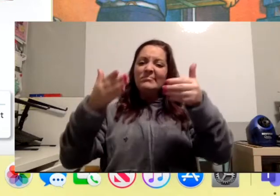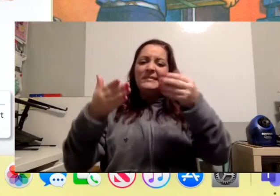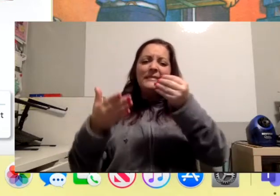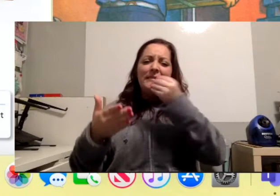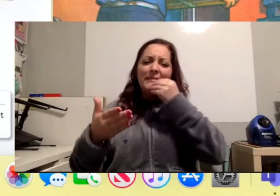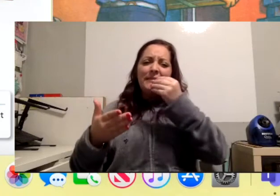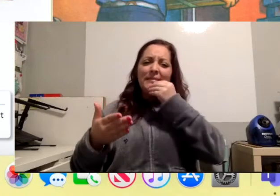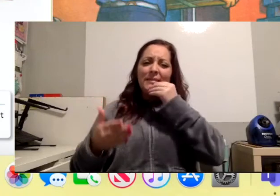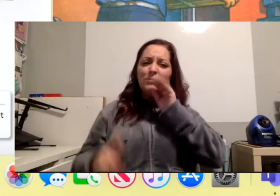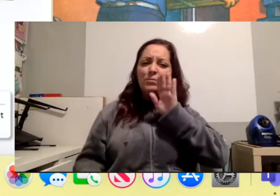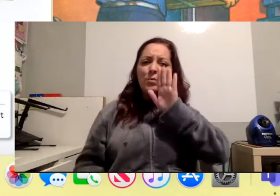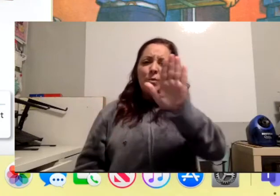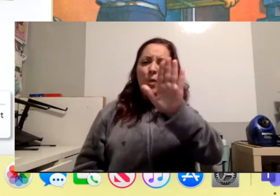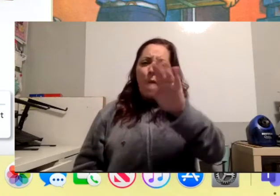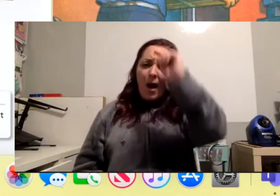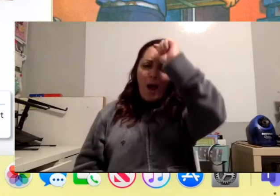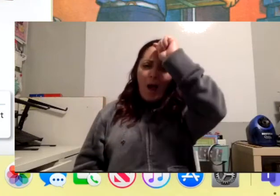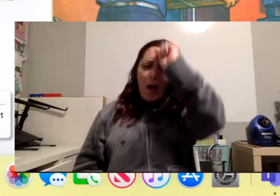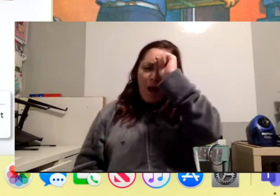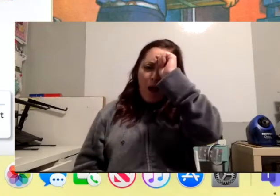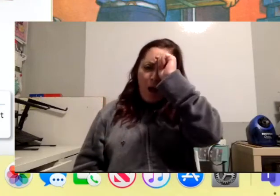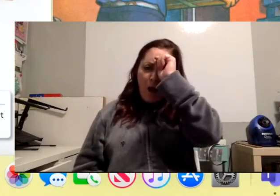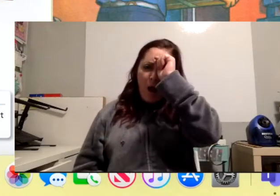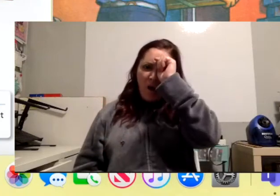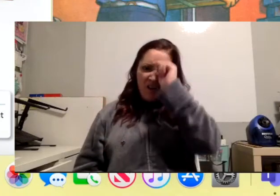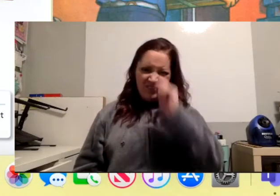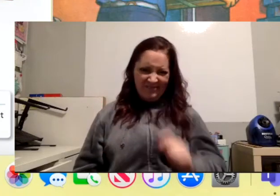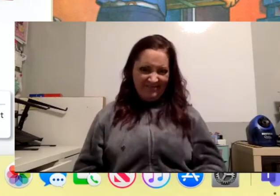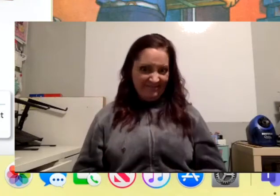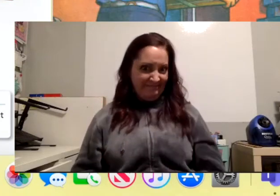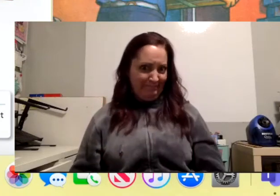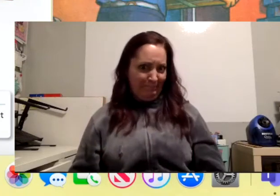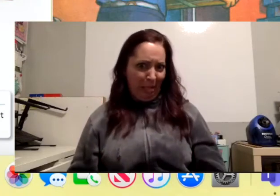And there's another sign that says, eat your hat.